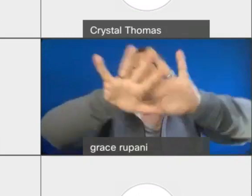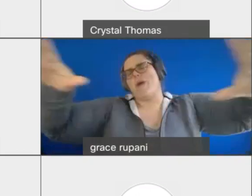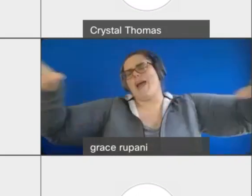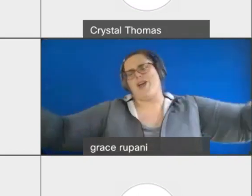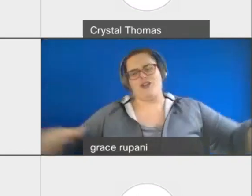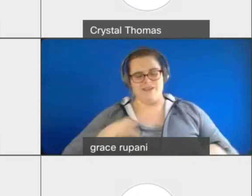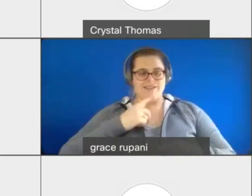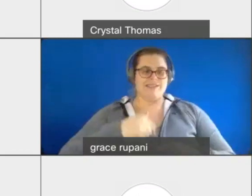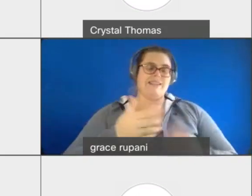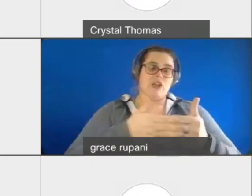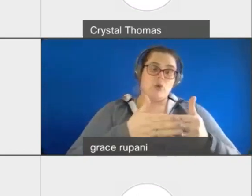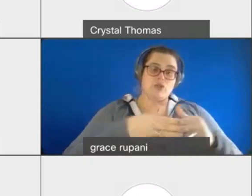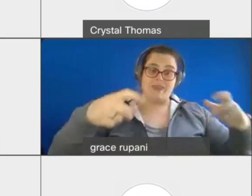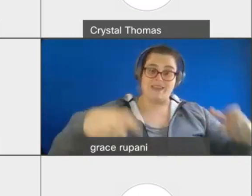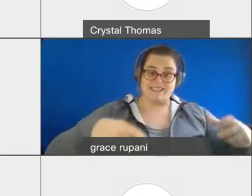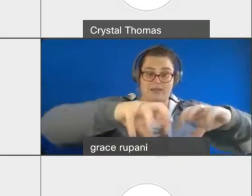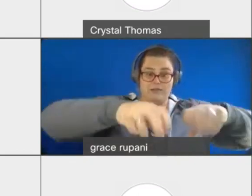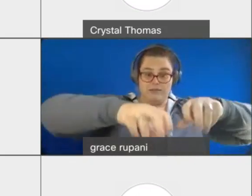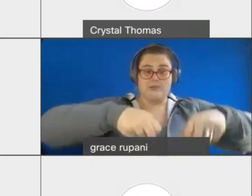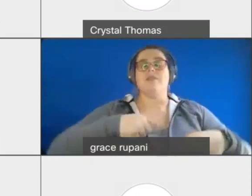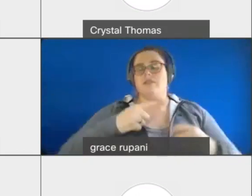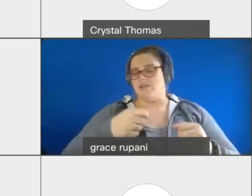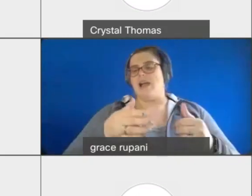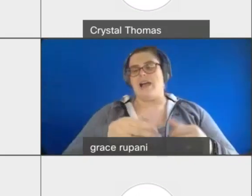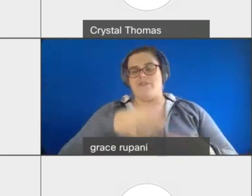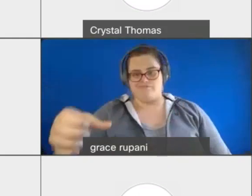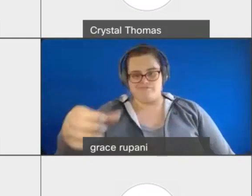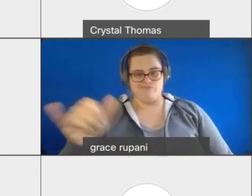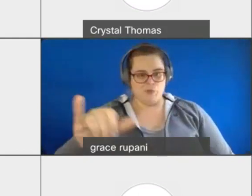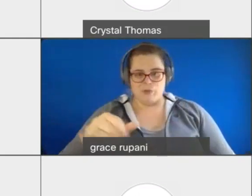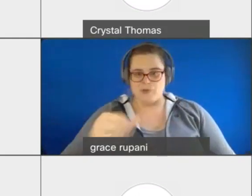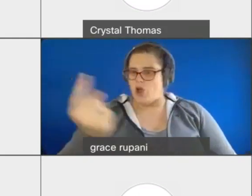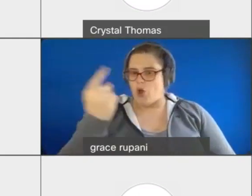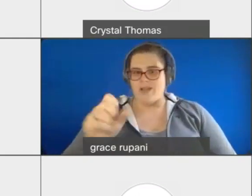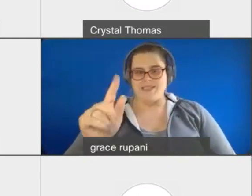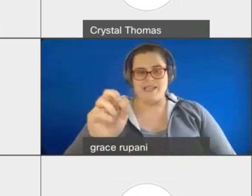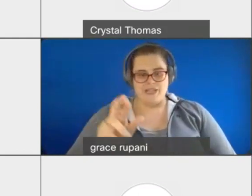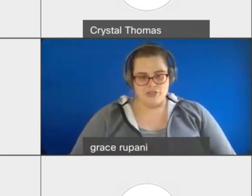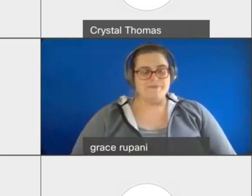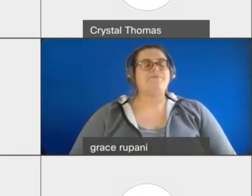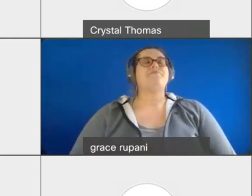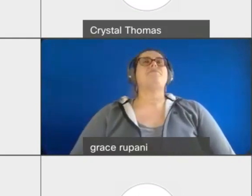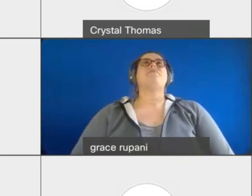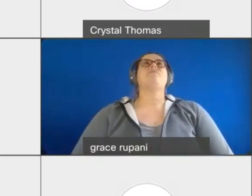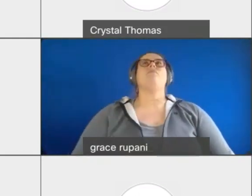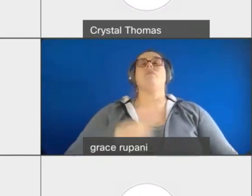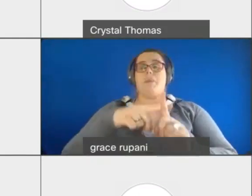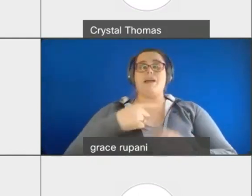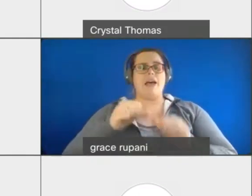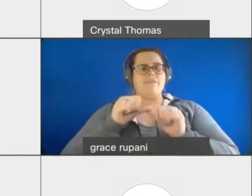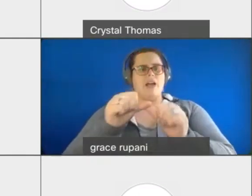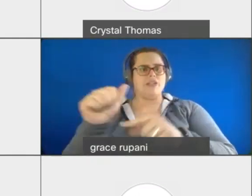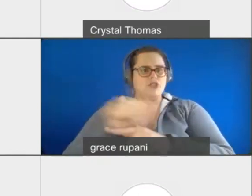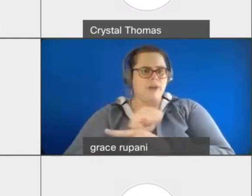hand sanitizer as an option. In addition to that, we're doing a constant training. CDC